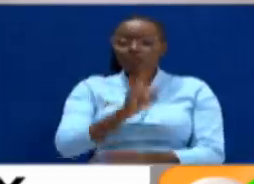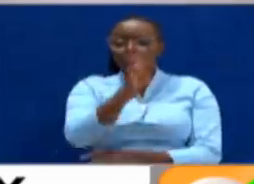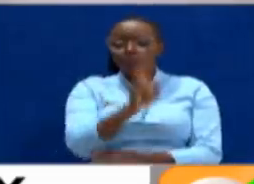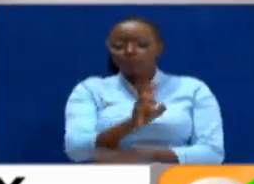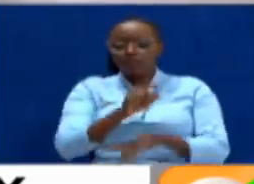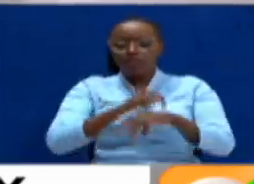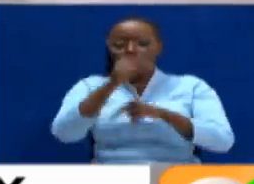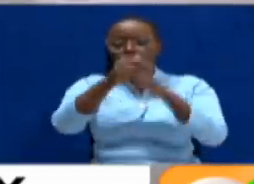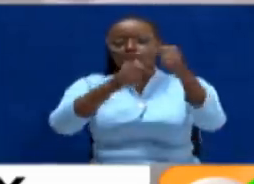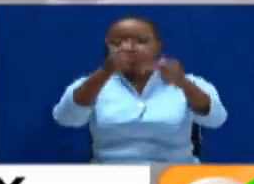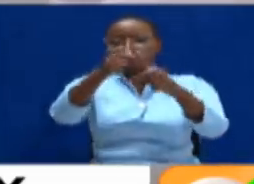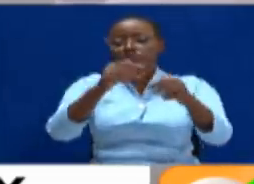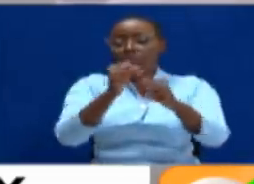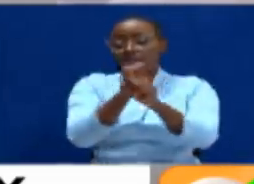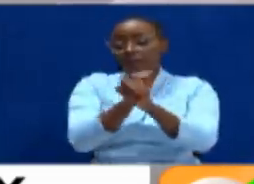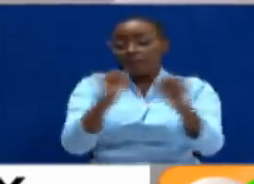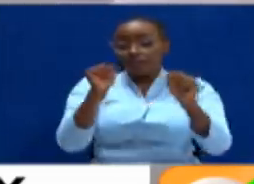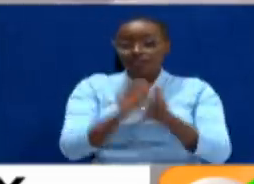office. Posthumously.